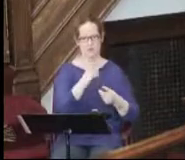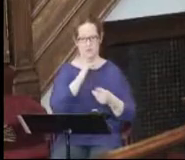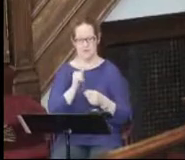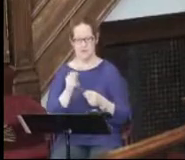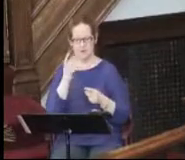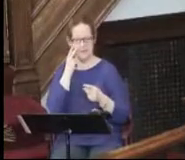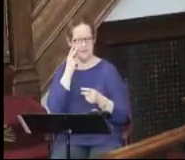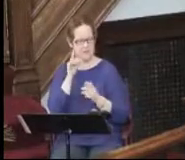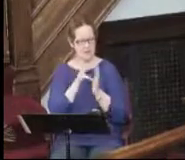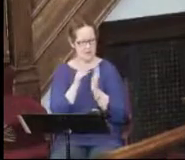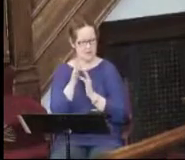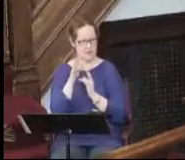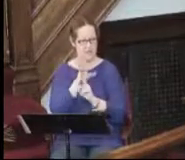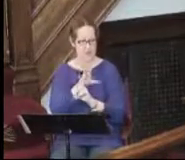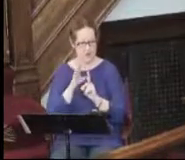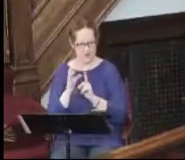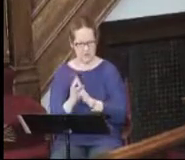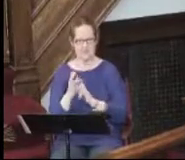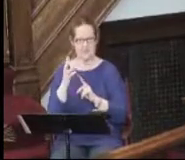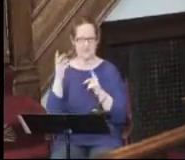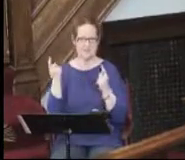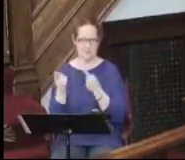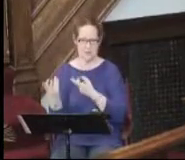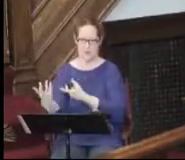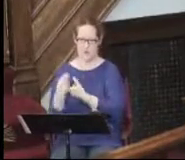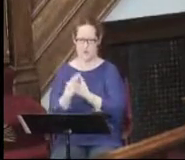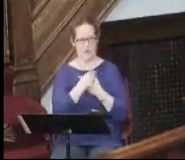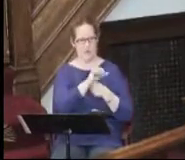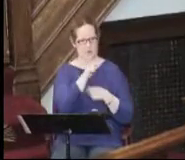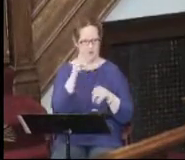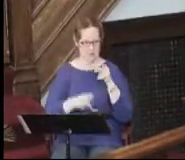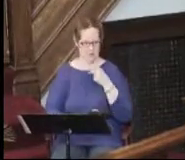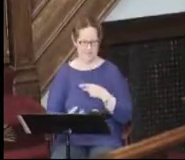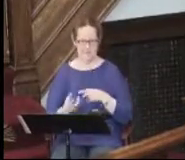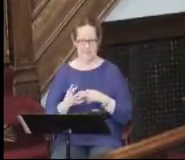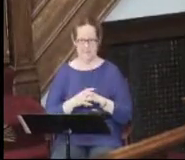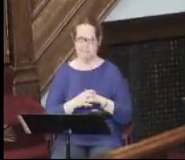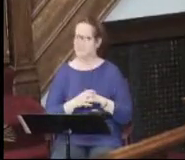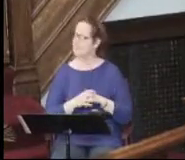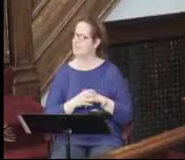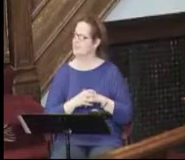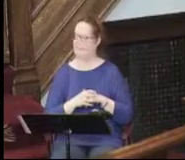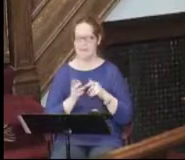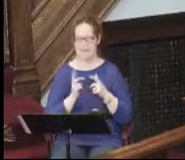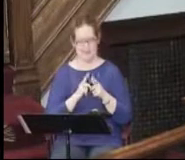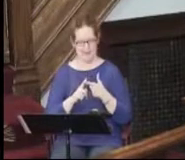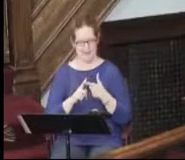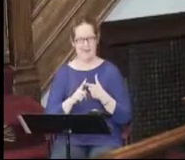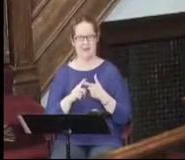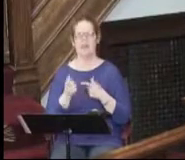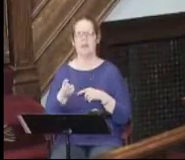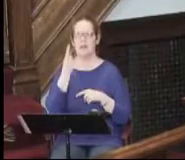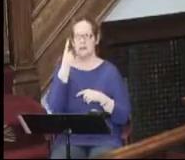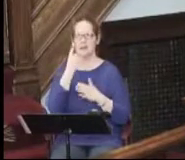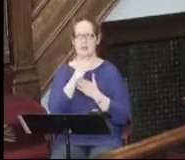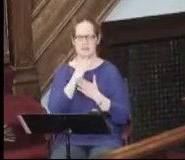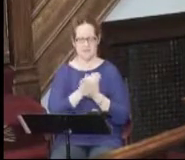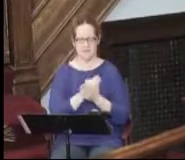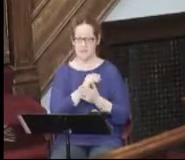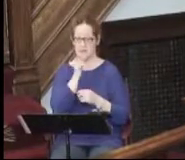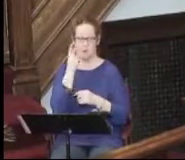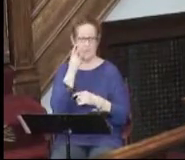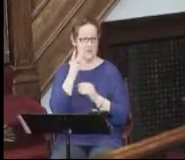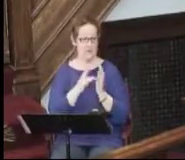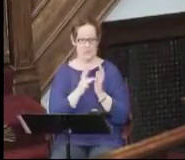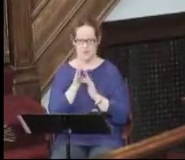context of someone who wanted to include others, then we can get the message. If we don't see him that way,